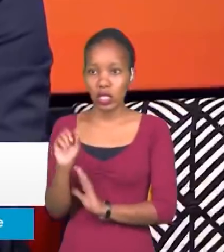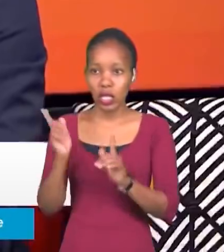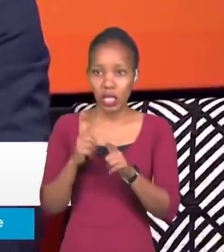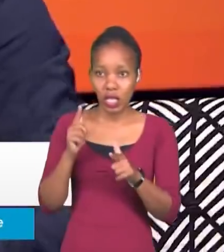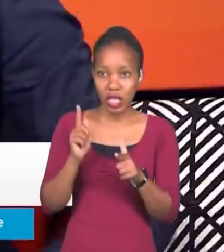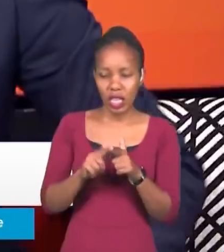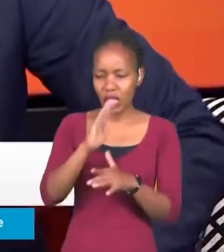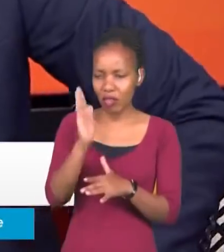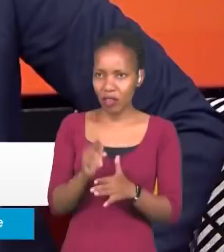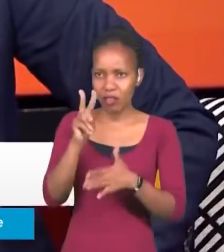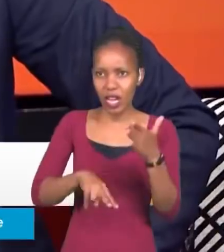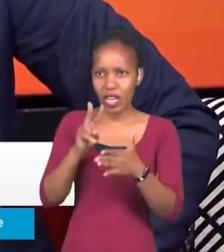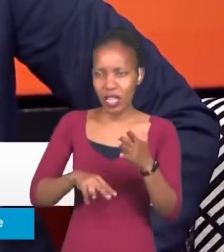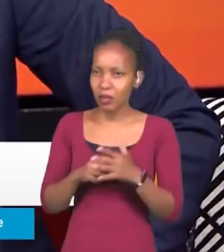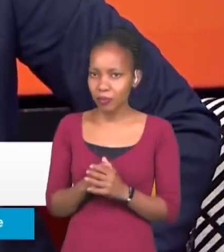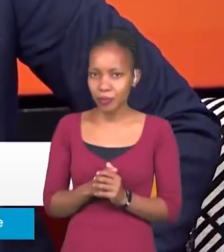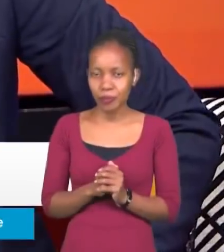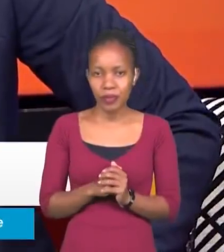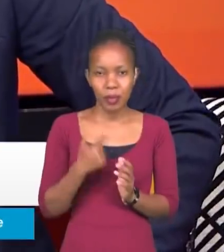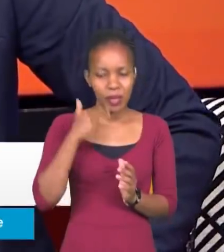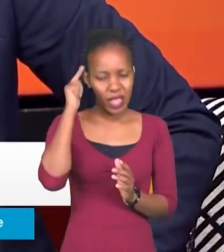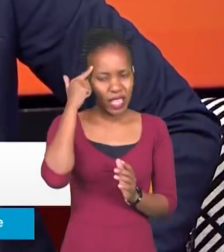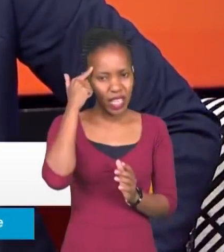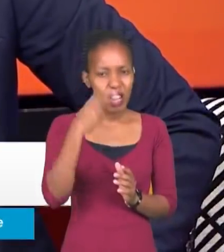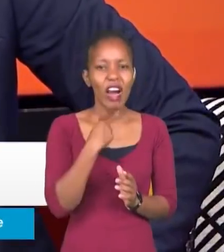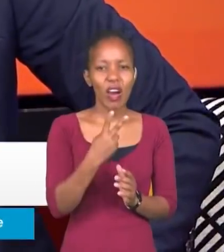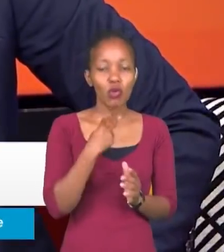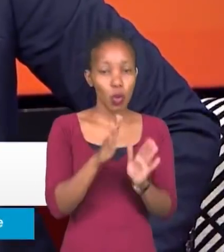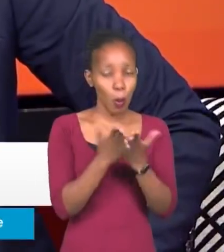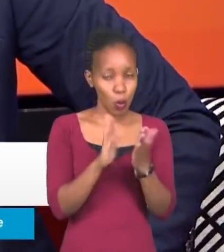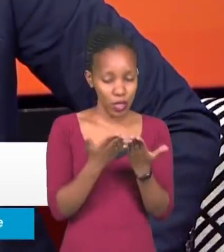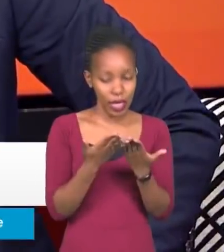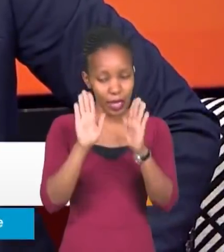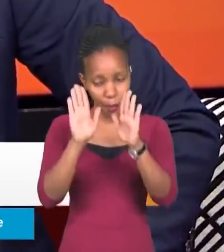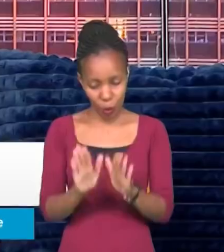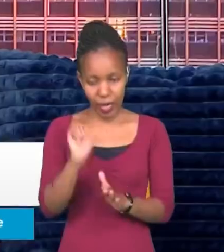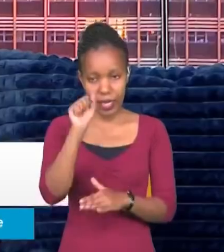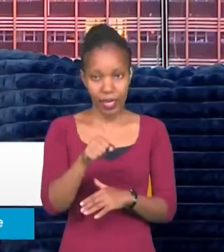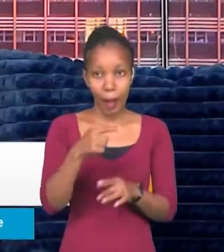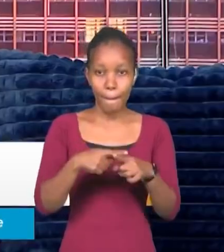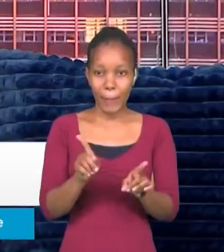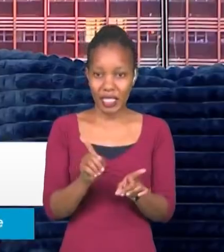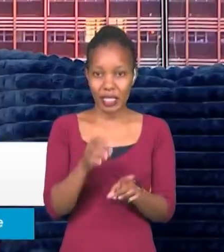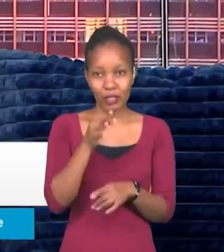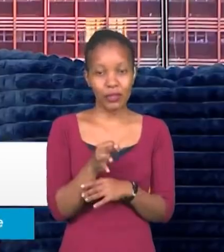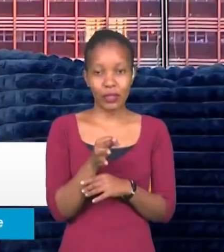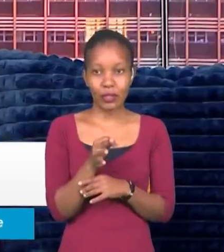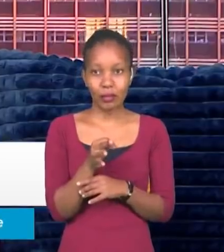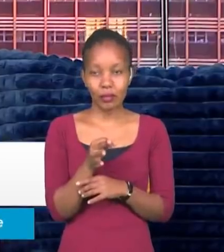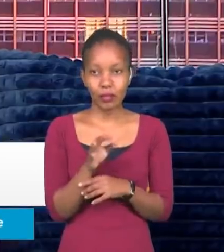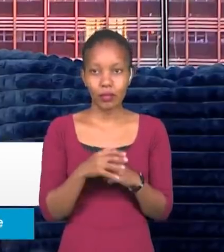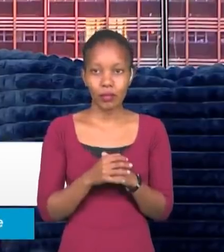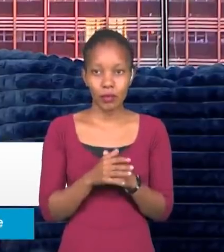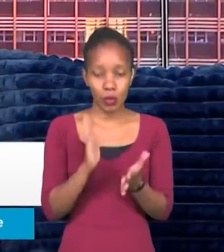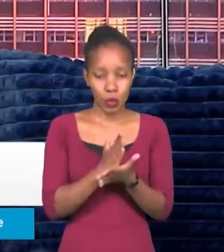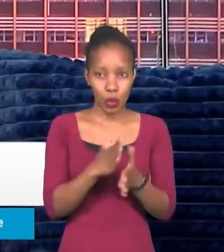pages. Never. Audiobooks. I'm thinking of audiobooks. It's important, yes, but if you...